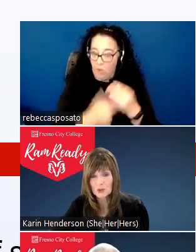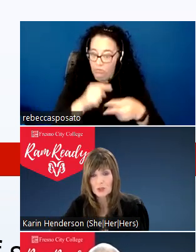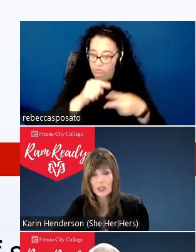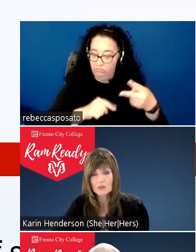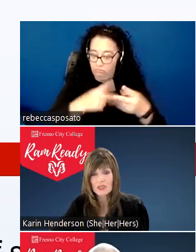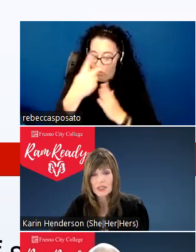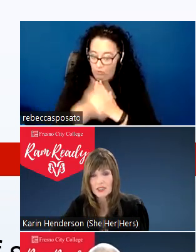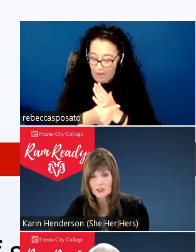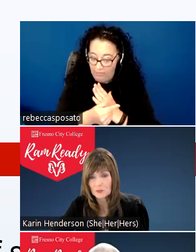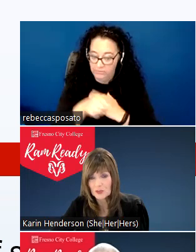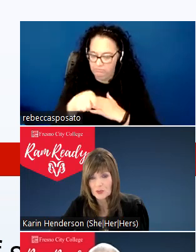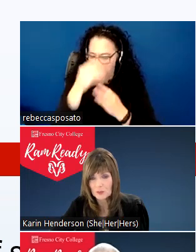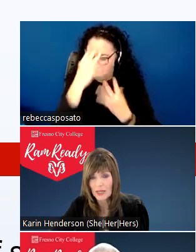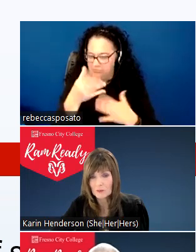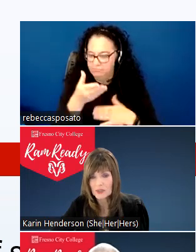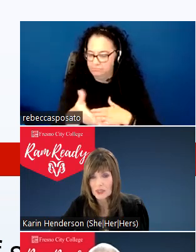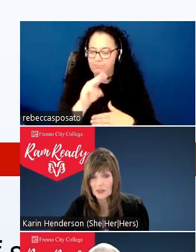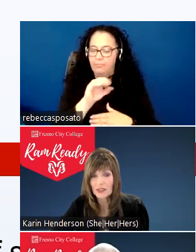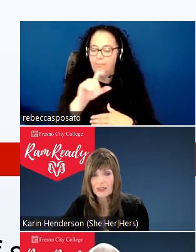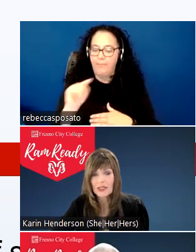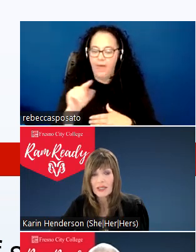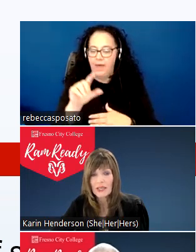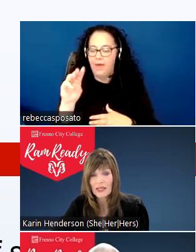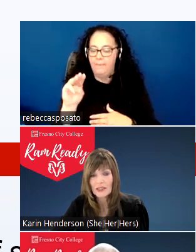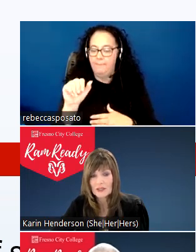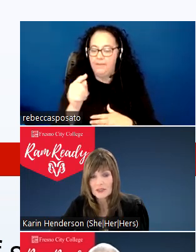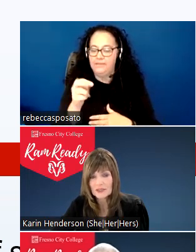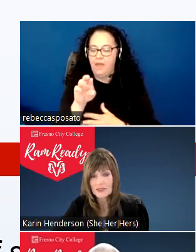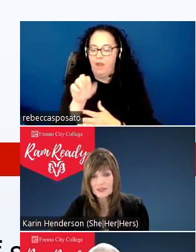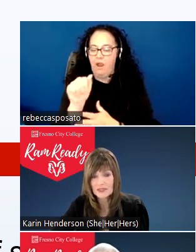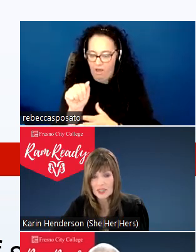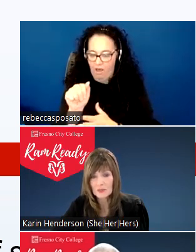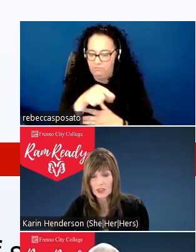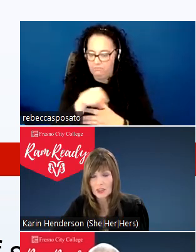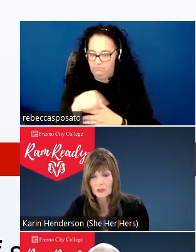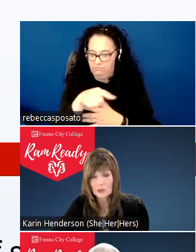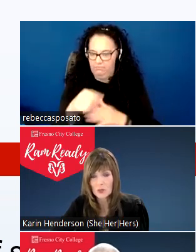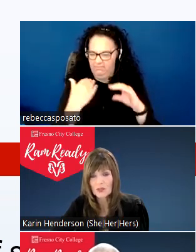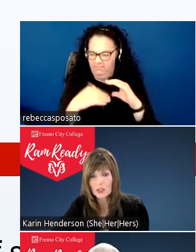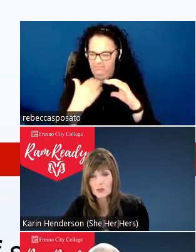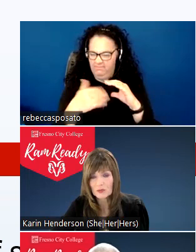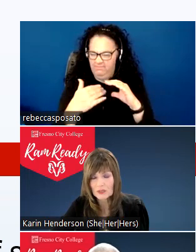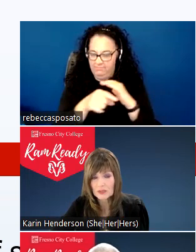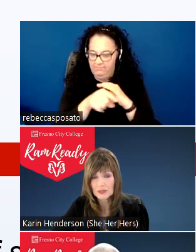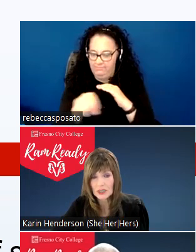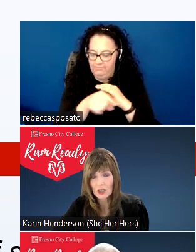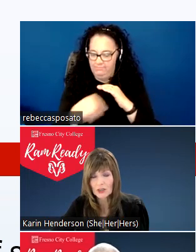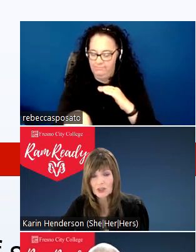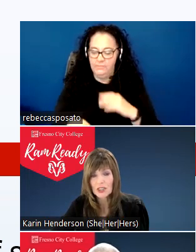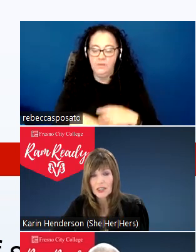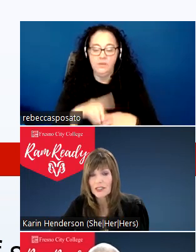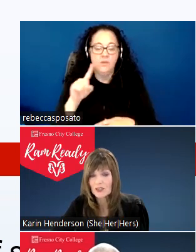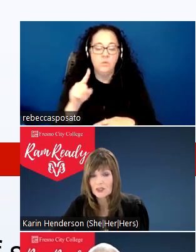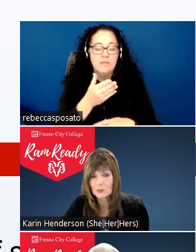internship programs is Mr. Matt Matera. And this is his email address. One thing with Fresno City